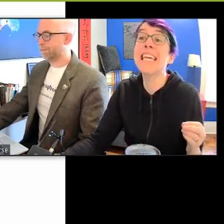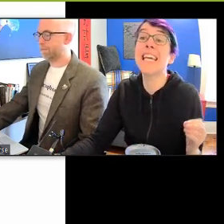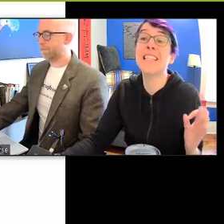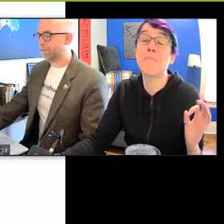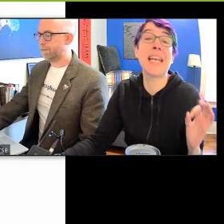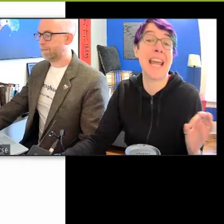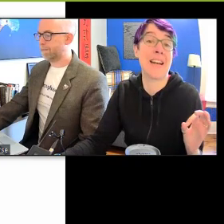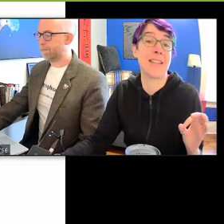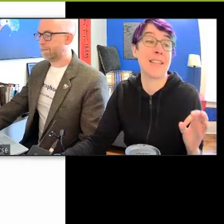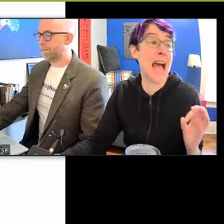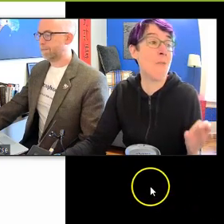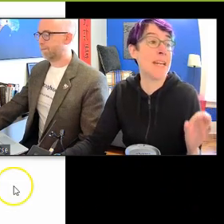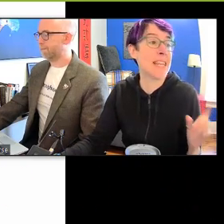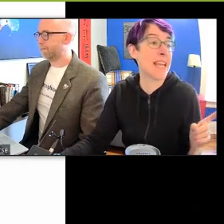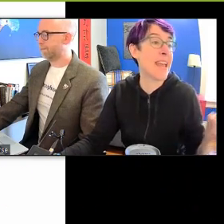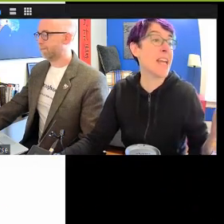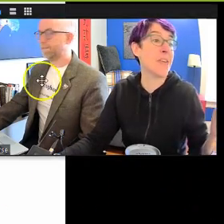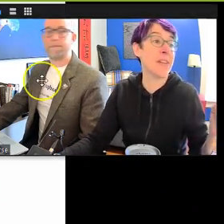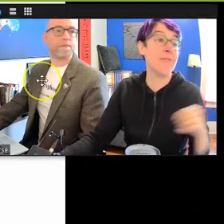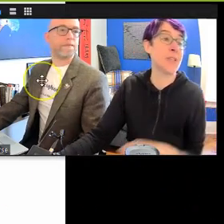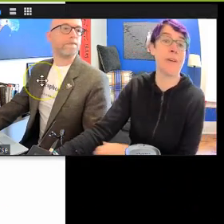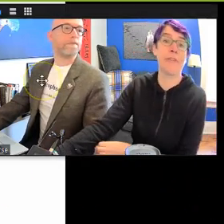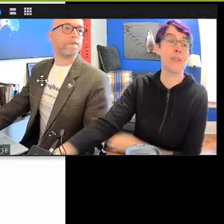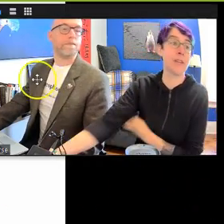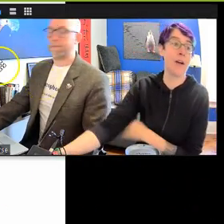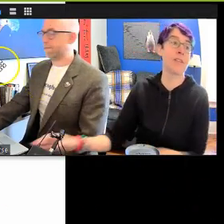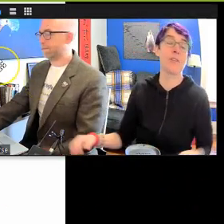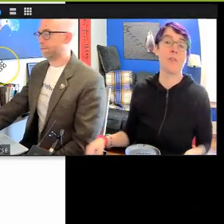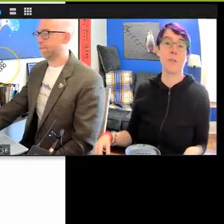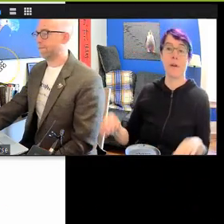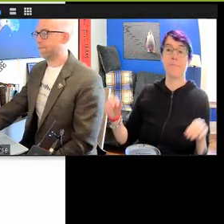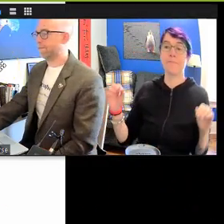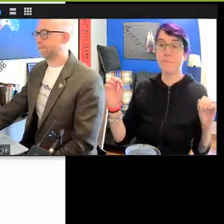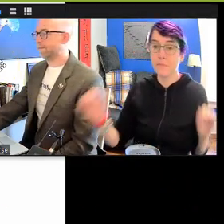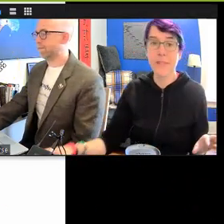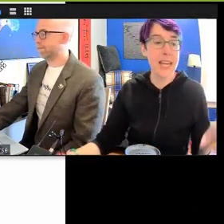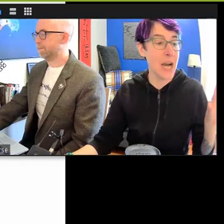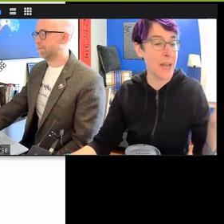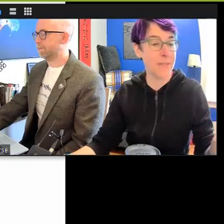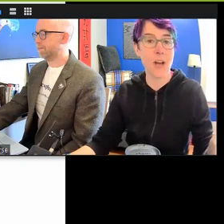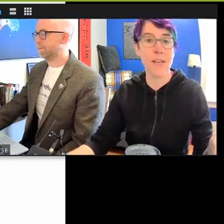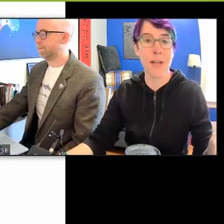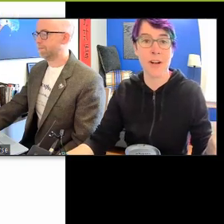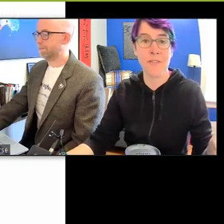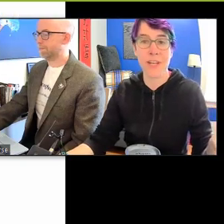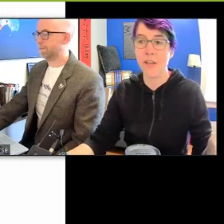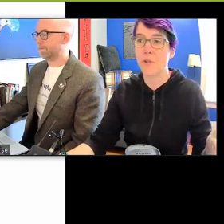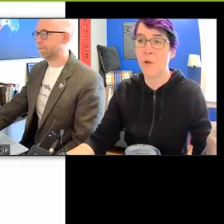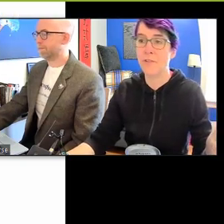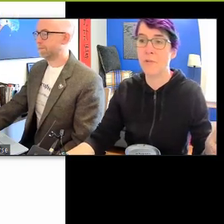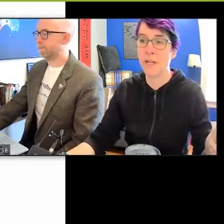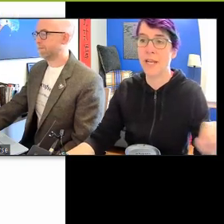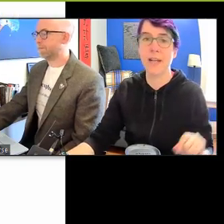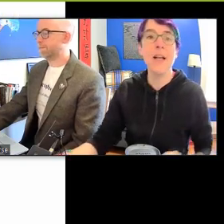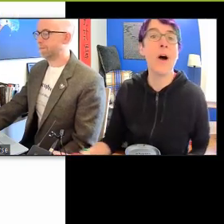me, it's bananas. How many things? Thank you, Liv. That's perfect. Oxygen transport. And now we have it documented on the video as